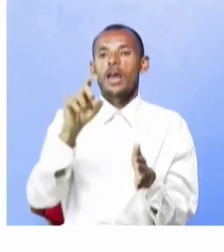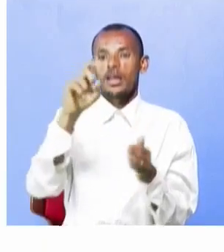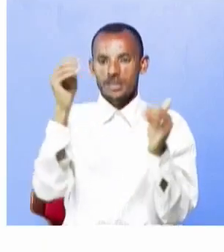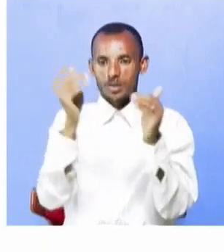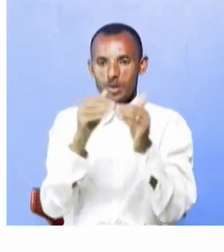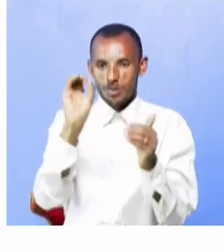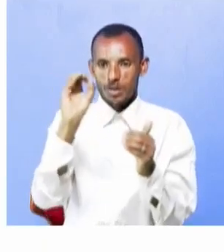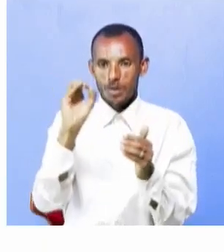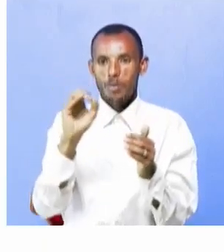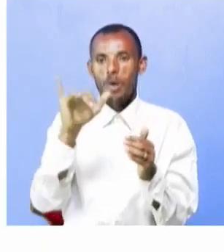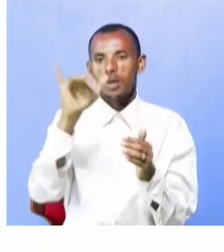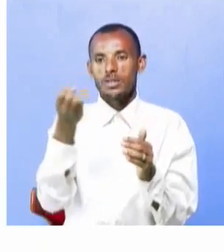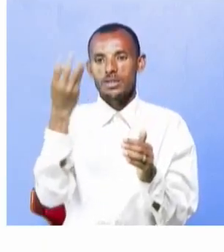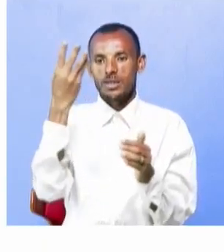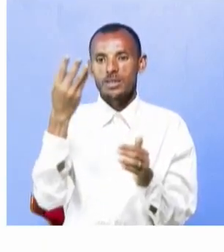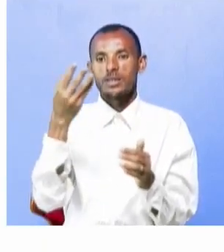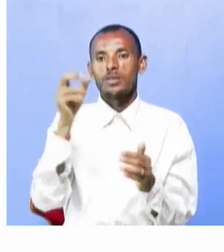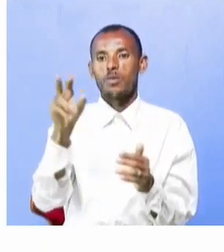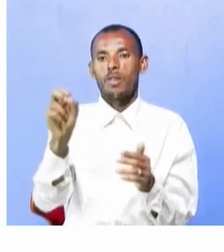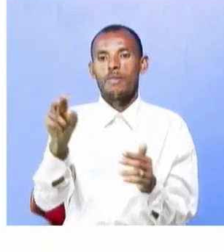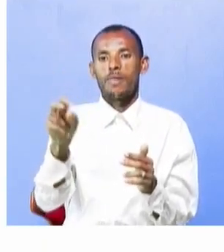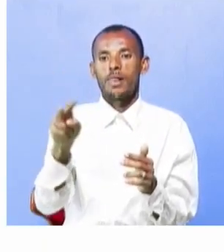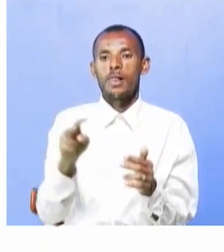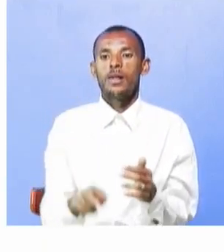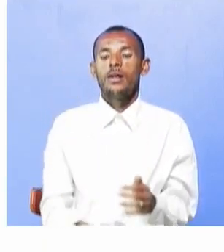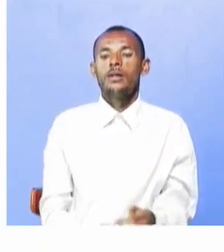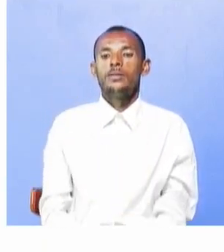is 0, y becomes 12.